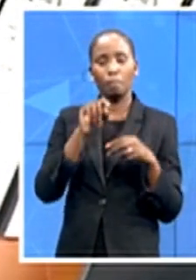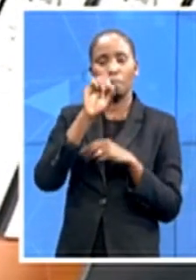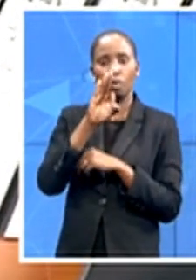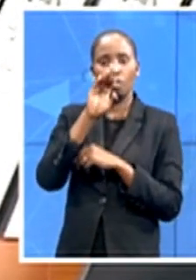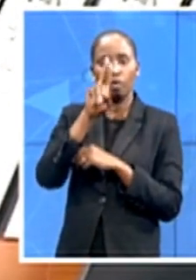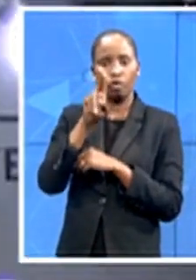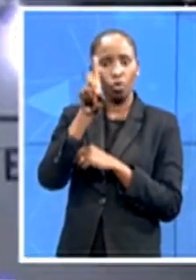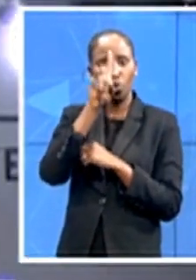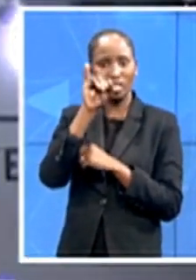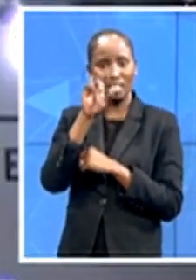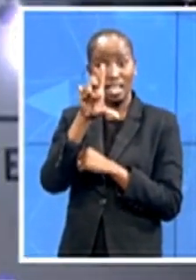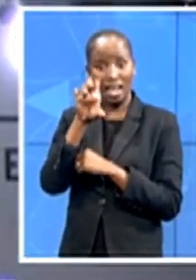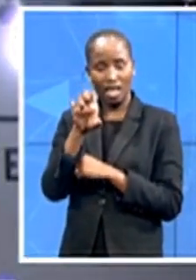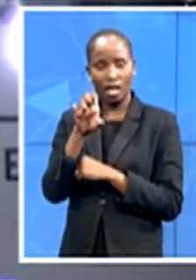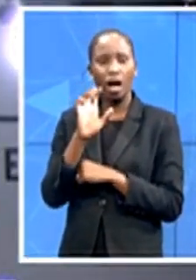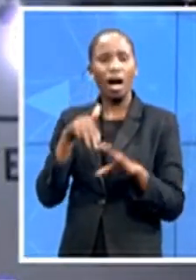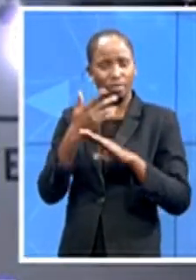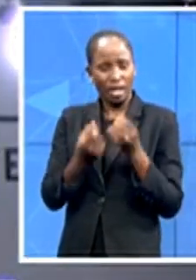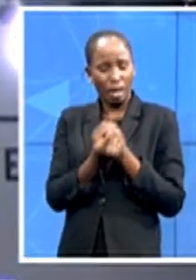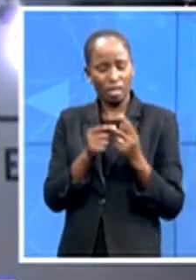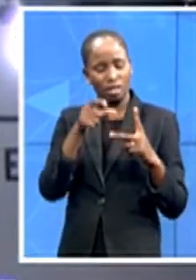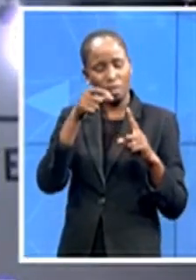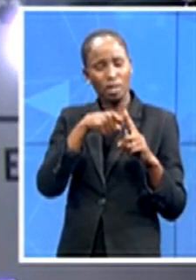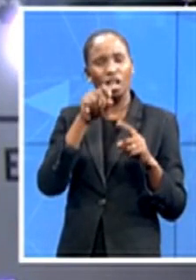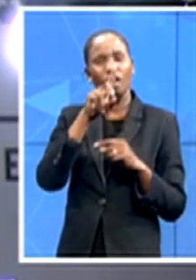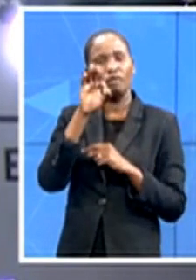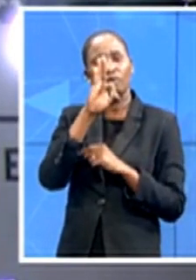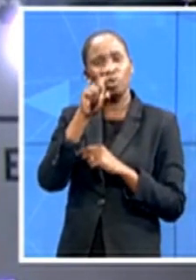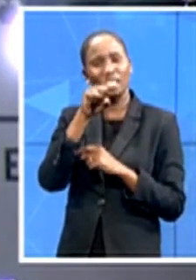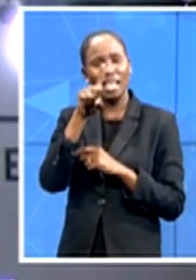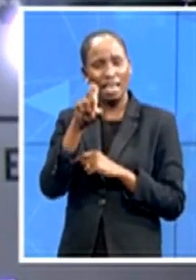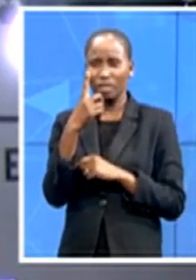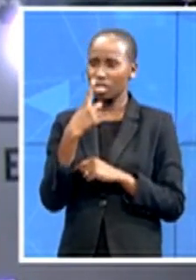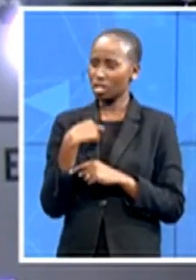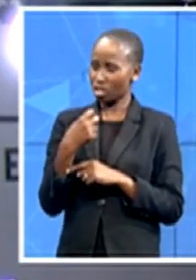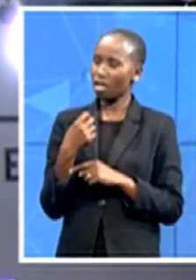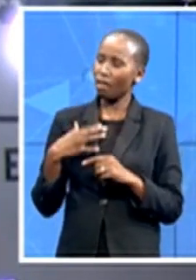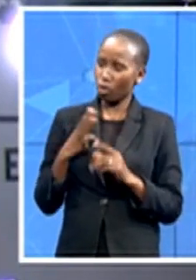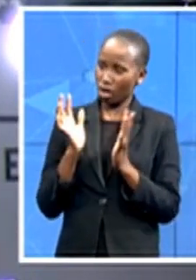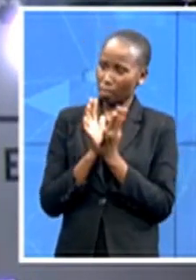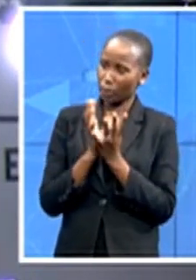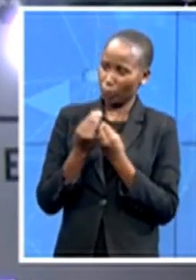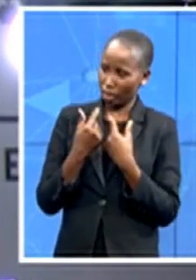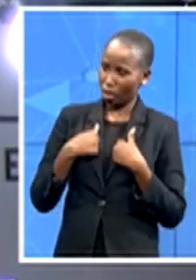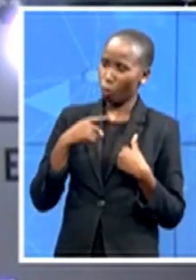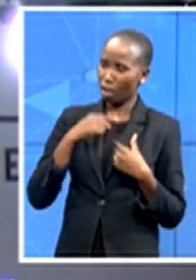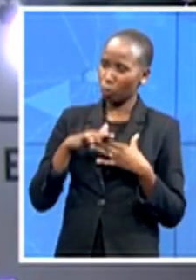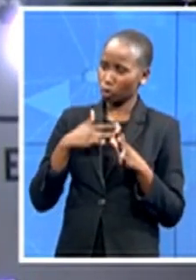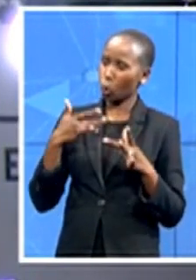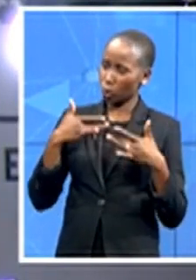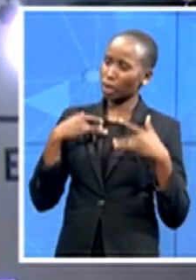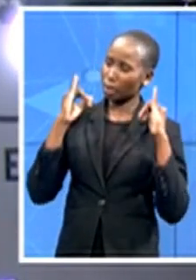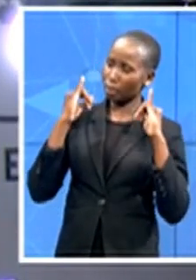He expressed grave concern based on his interaction with the new minister and his